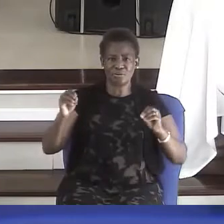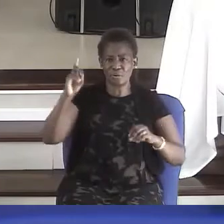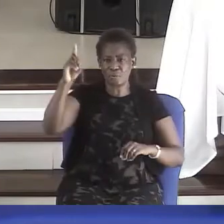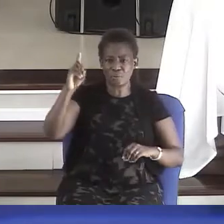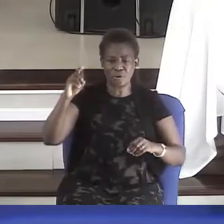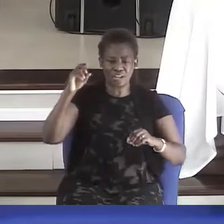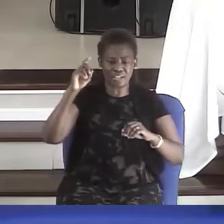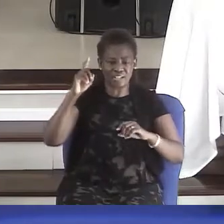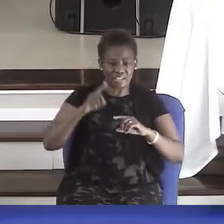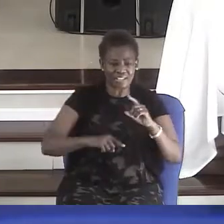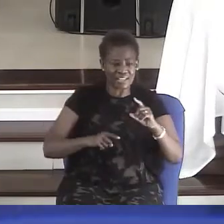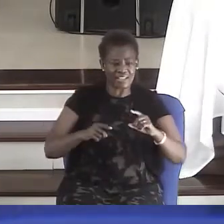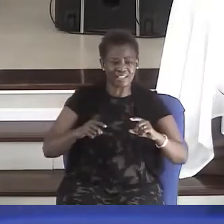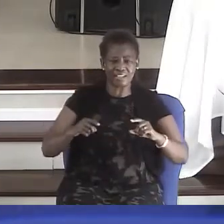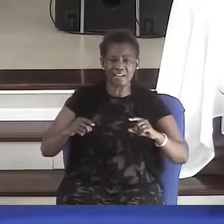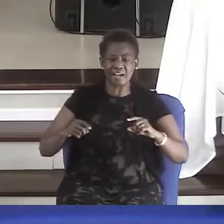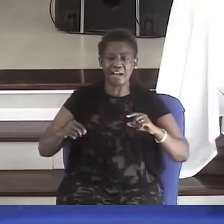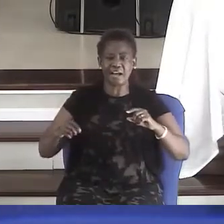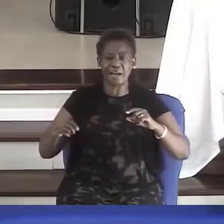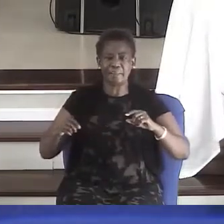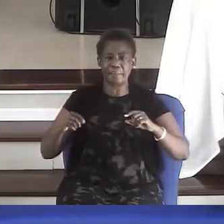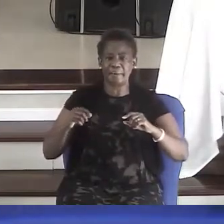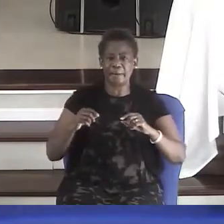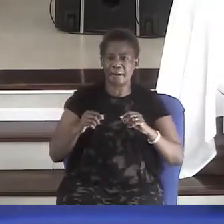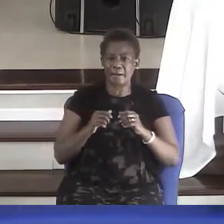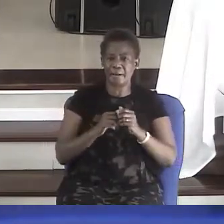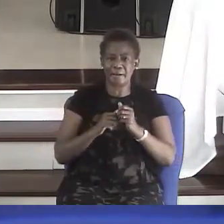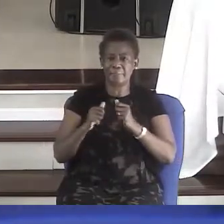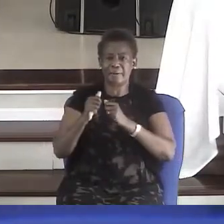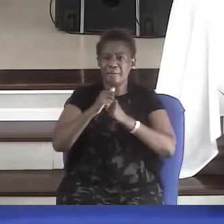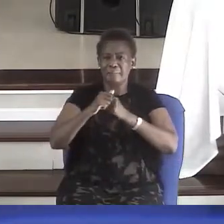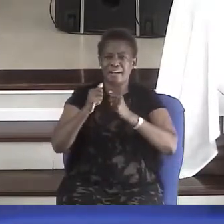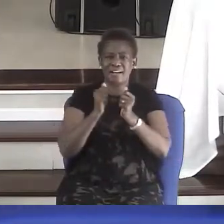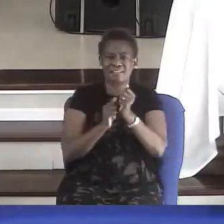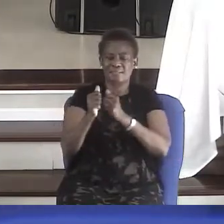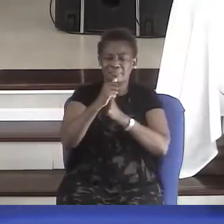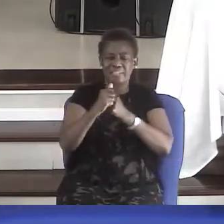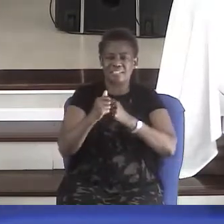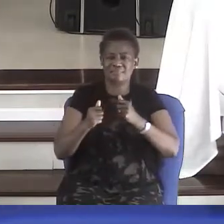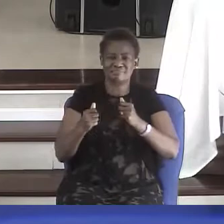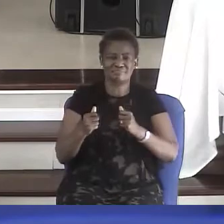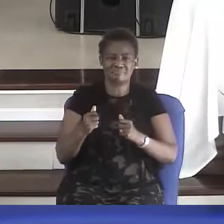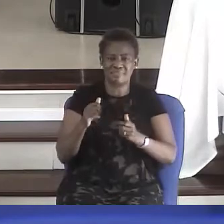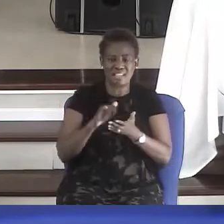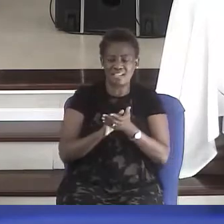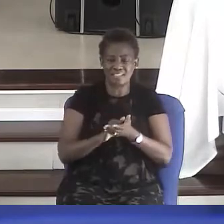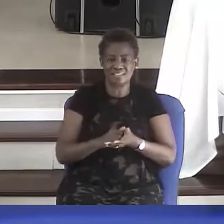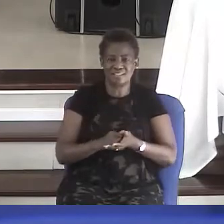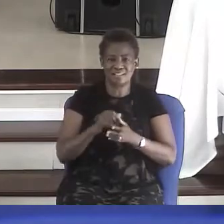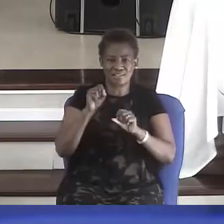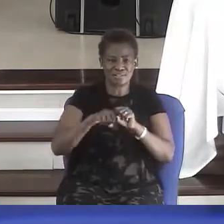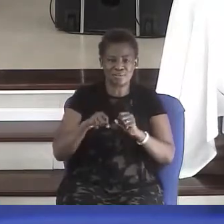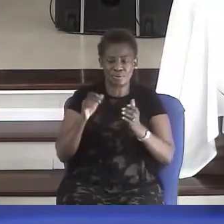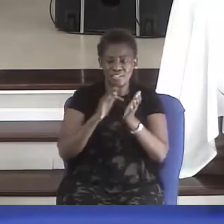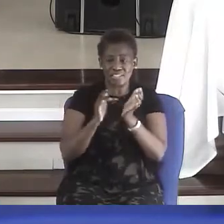In the beginning God. So Jesus' final